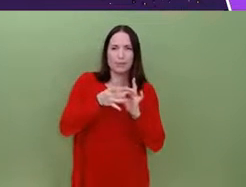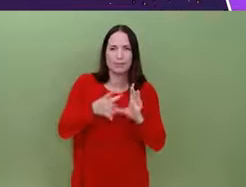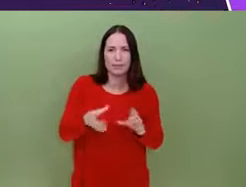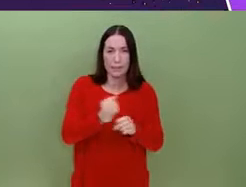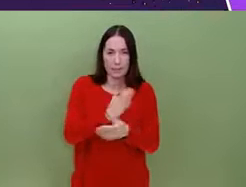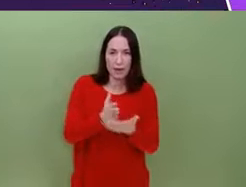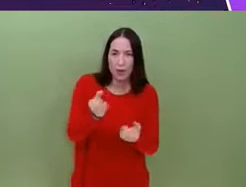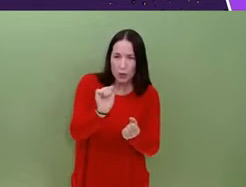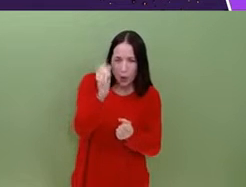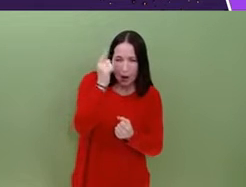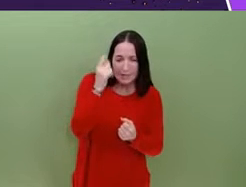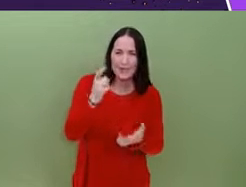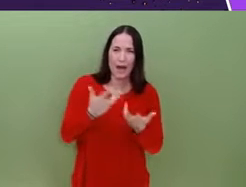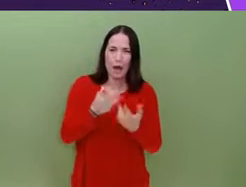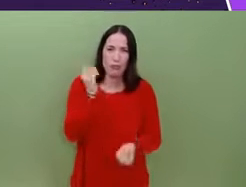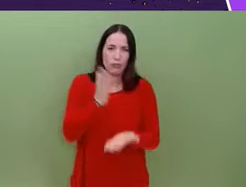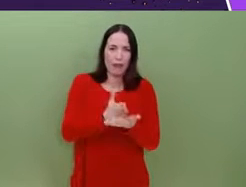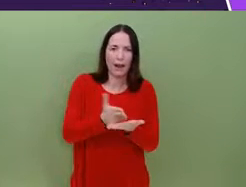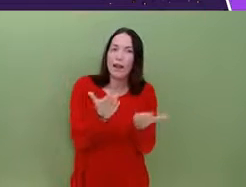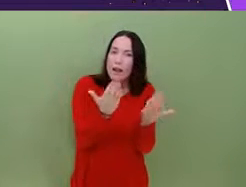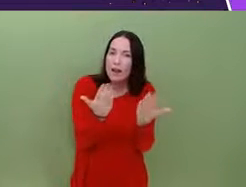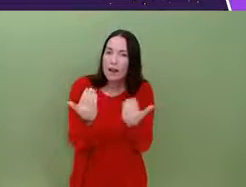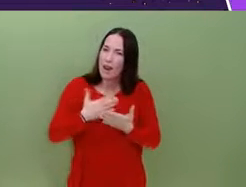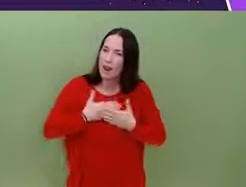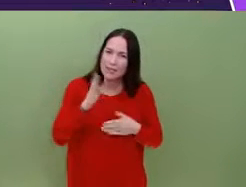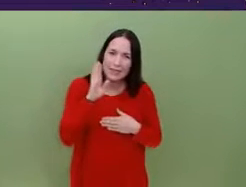this real. We'd love to hear from you.